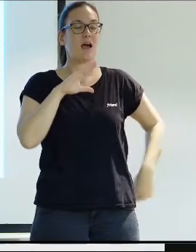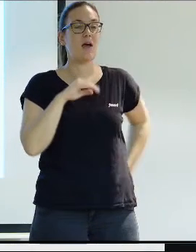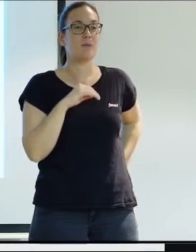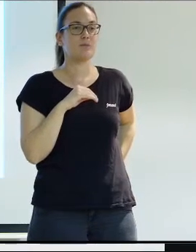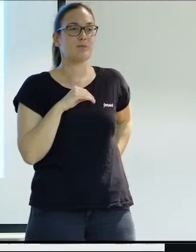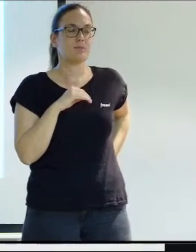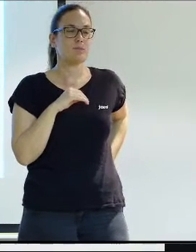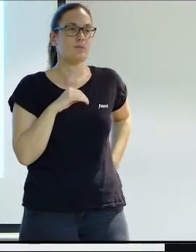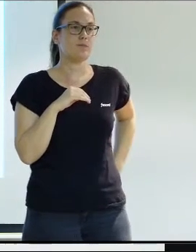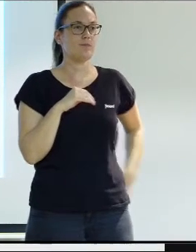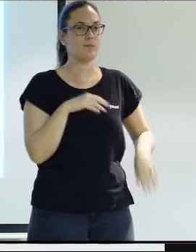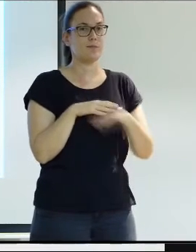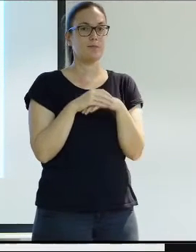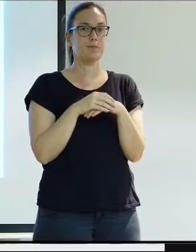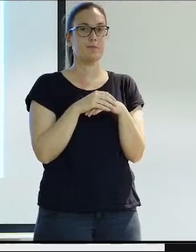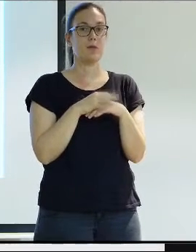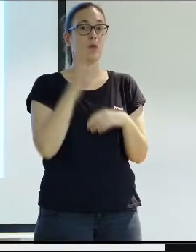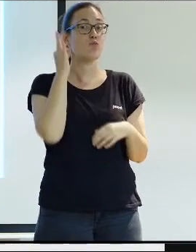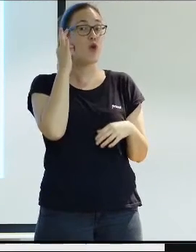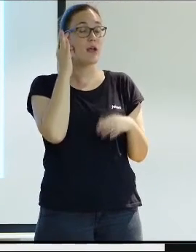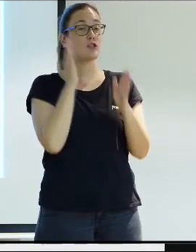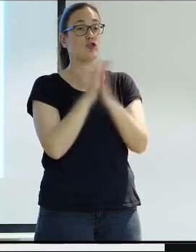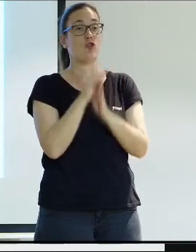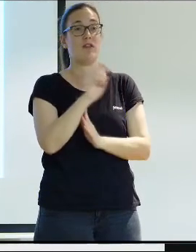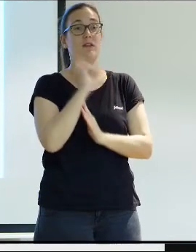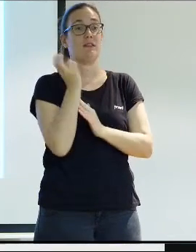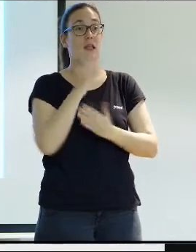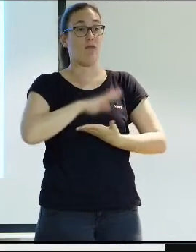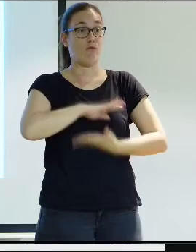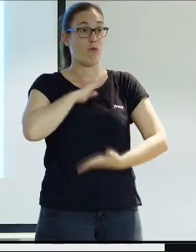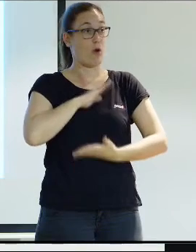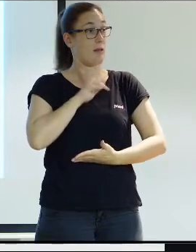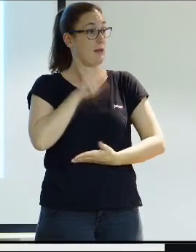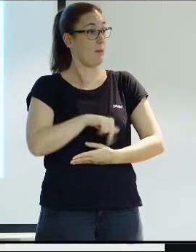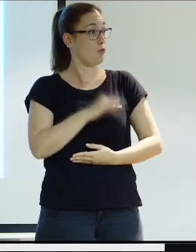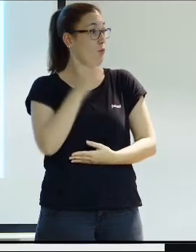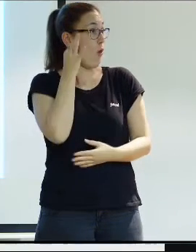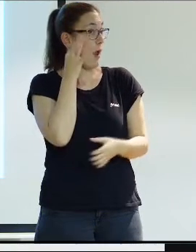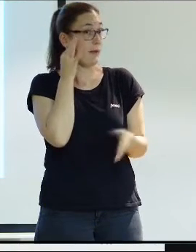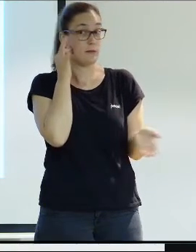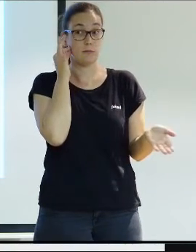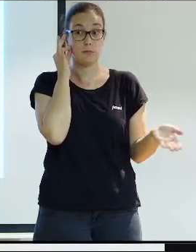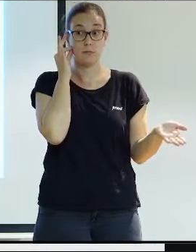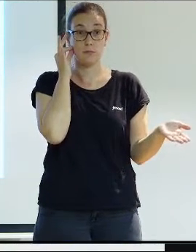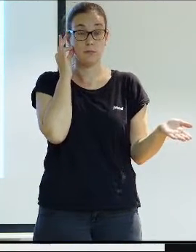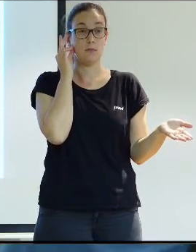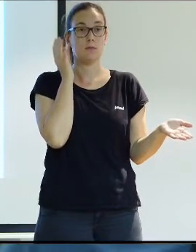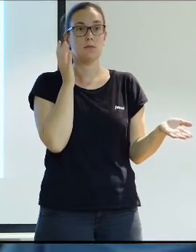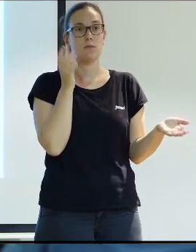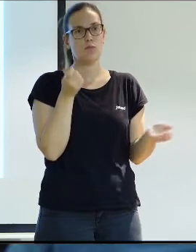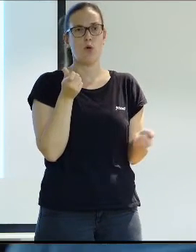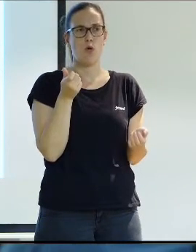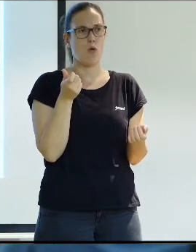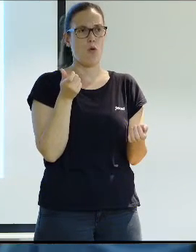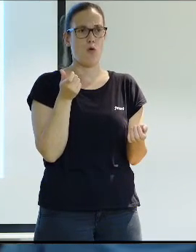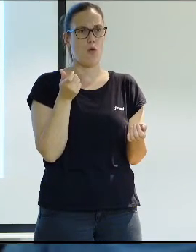But the feminist movement and women with functional diversity and people with functional diversity who are